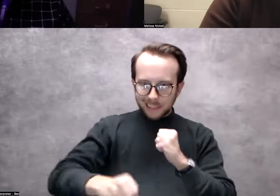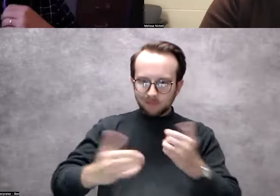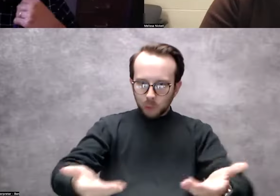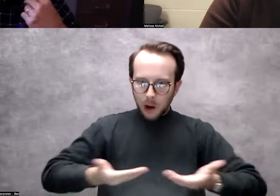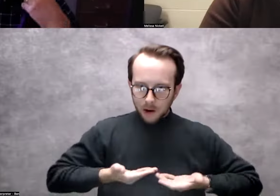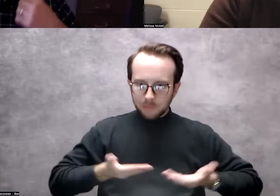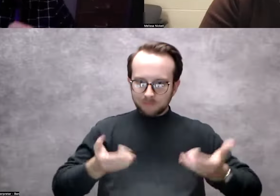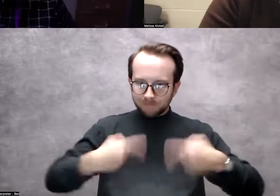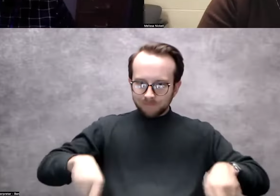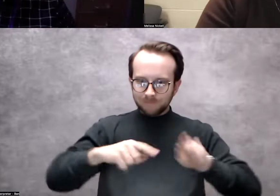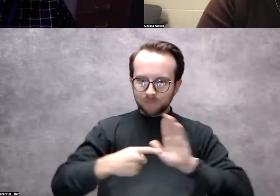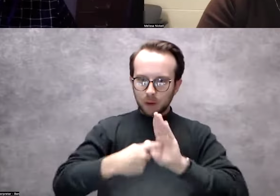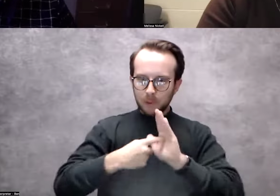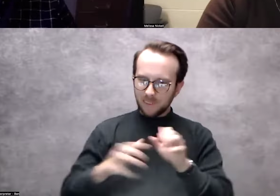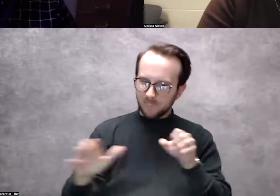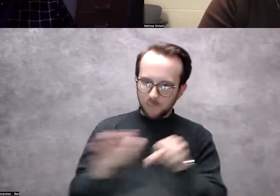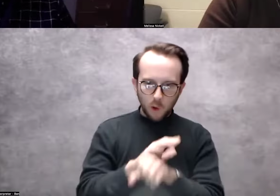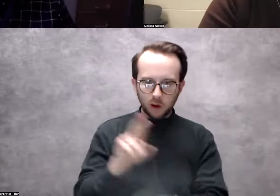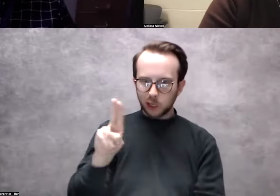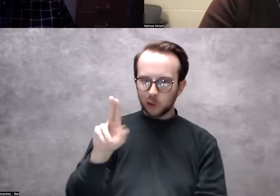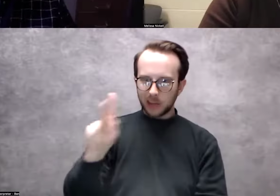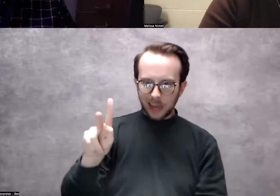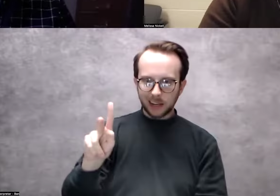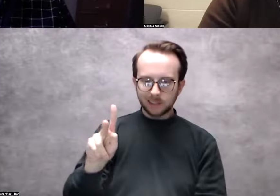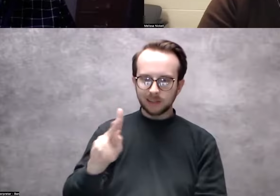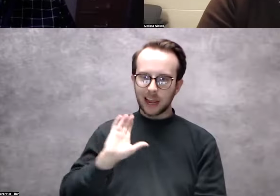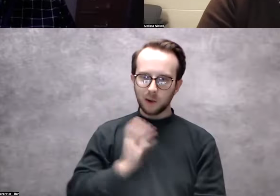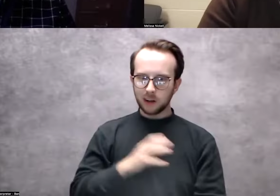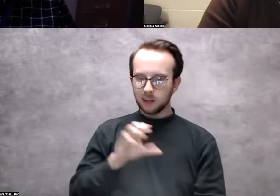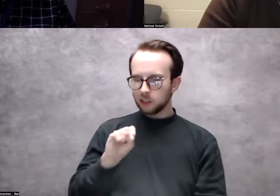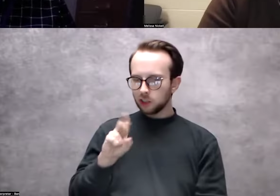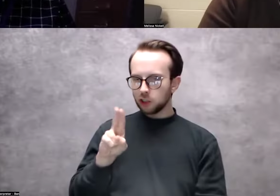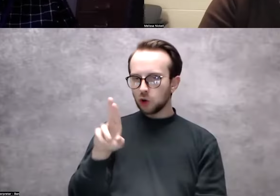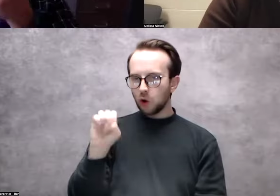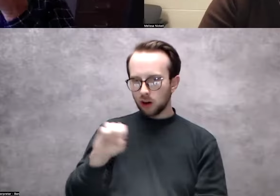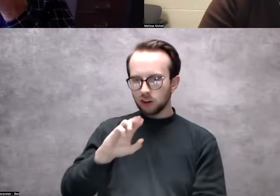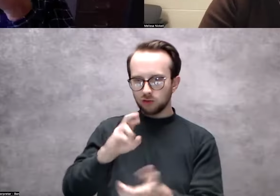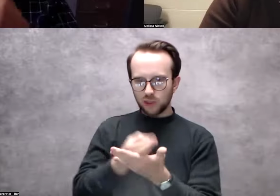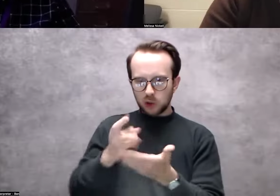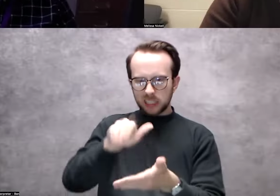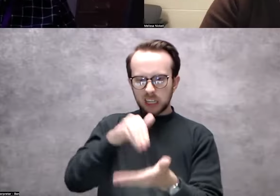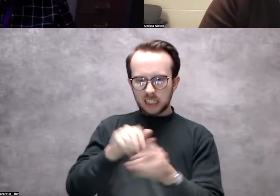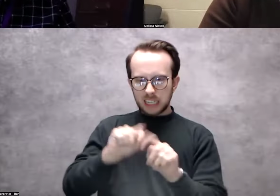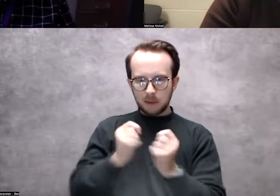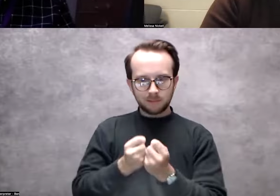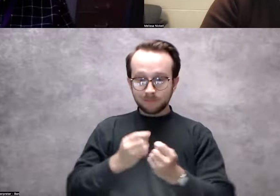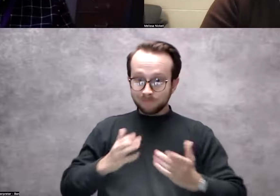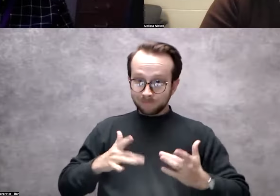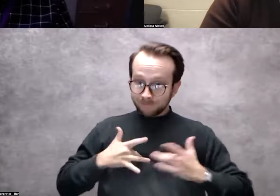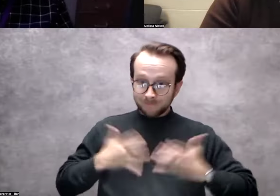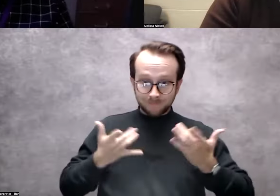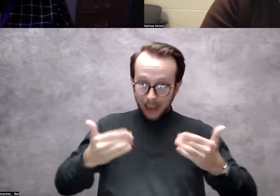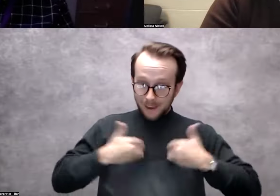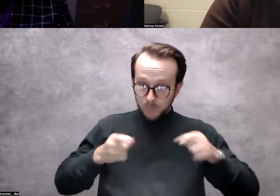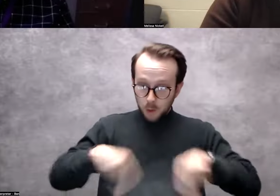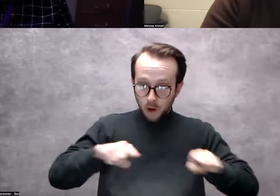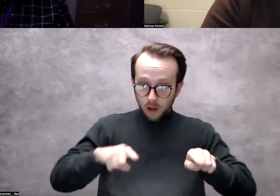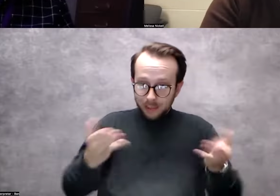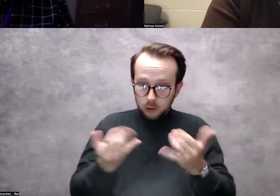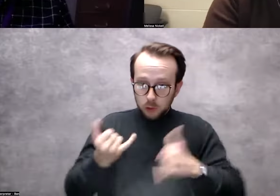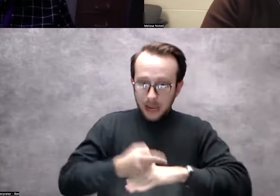of our full University of Kentucky Shore Resource Center team. We're excited to have you in today's session to learn about some of